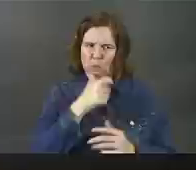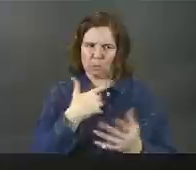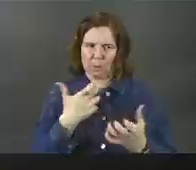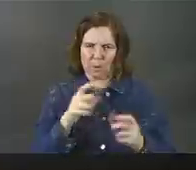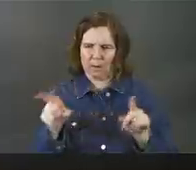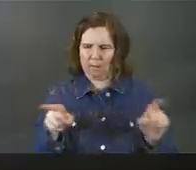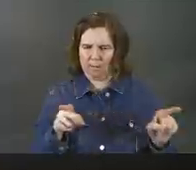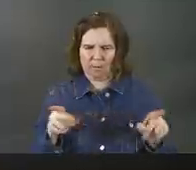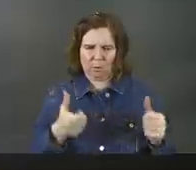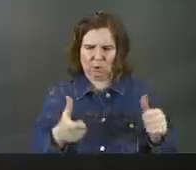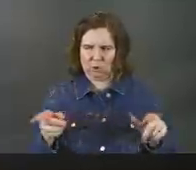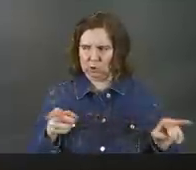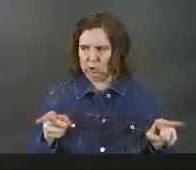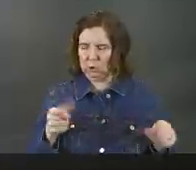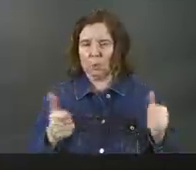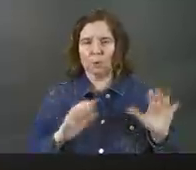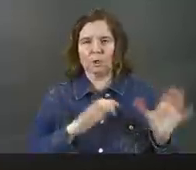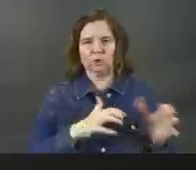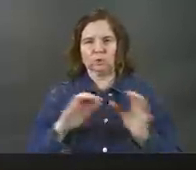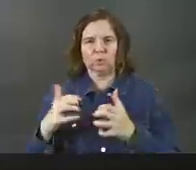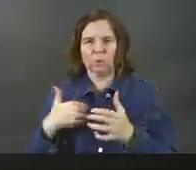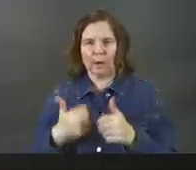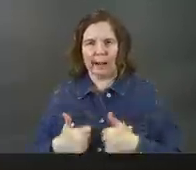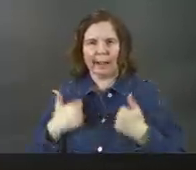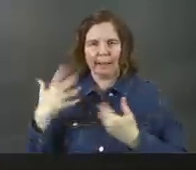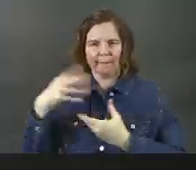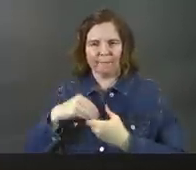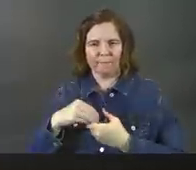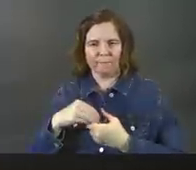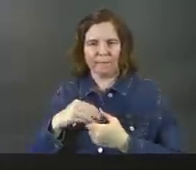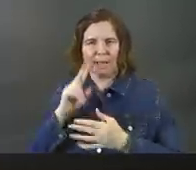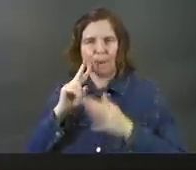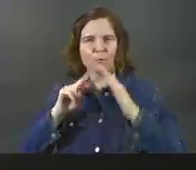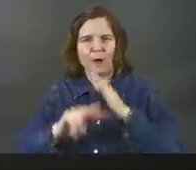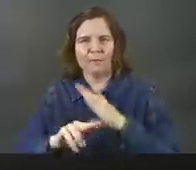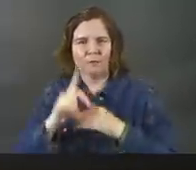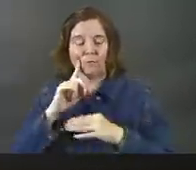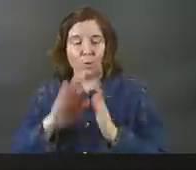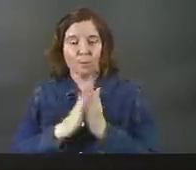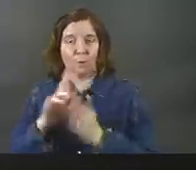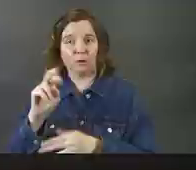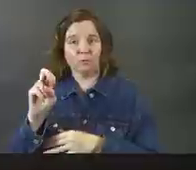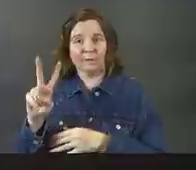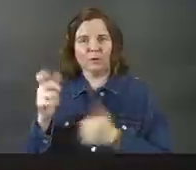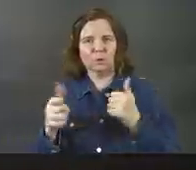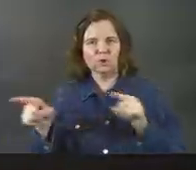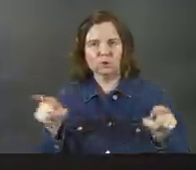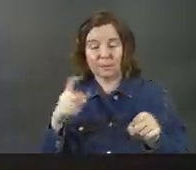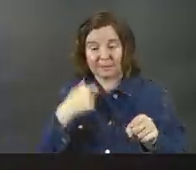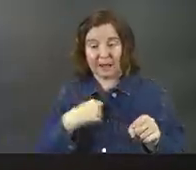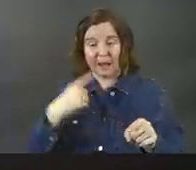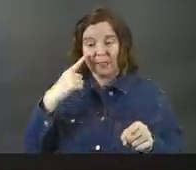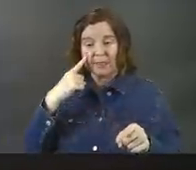we want to be? What group do we want to live in prophecy when it comes to the book of Revelation? Because I think